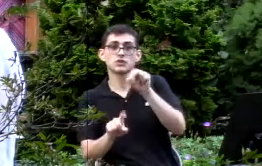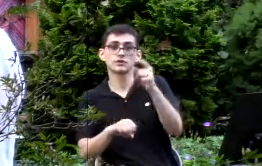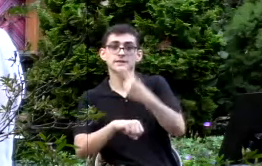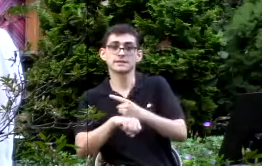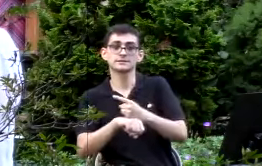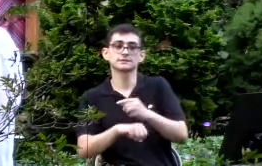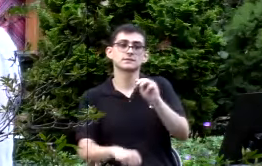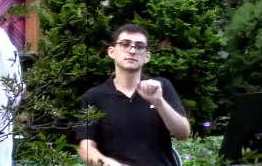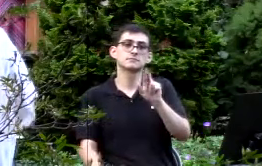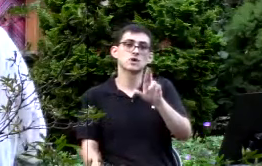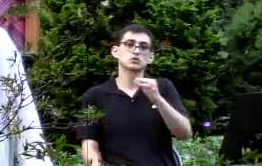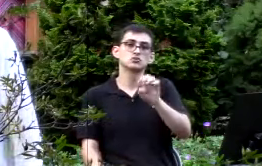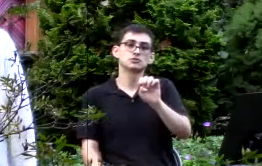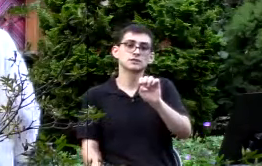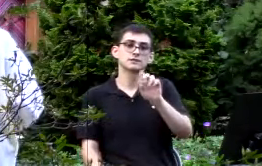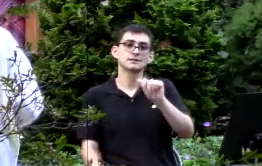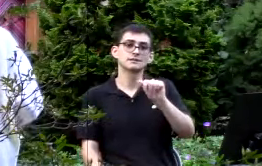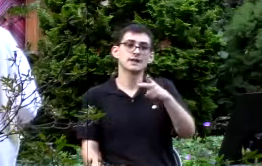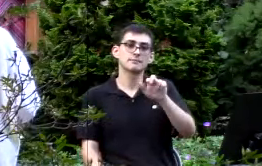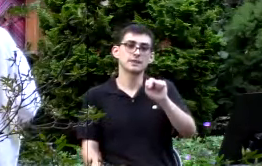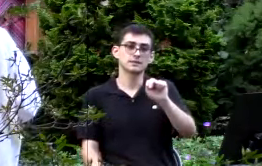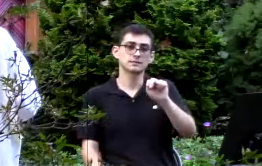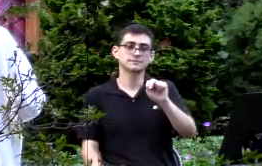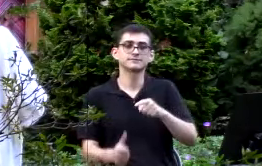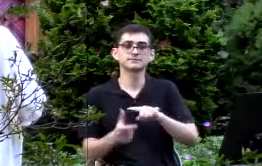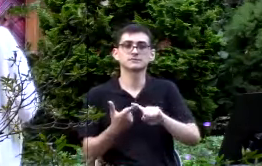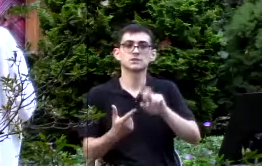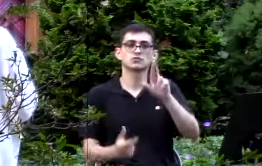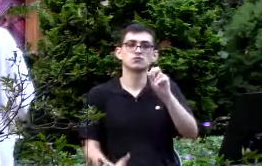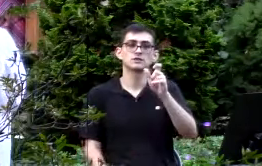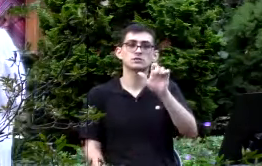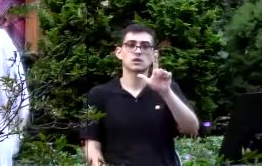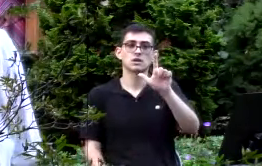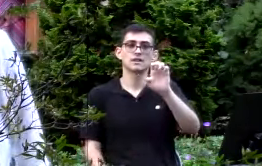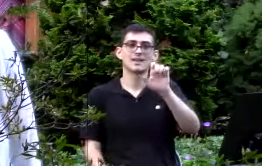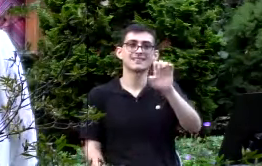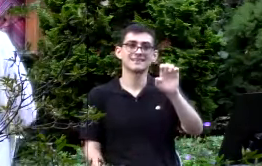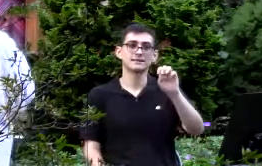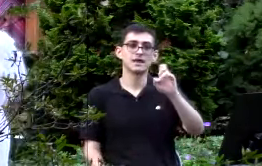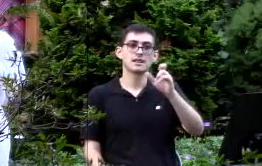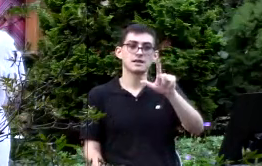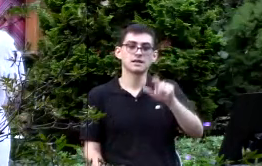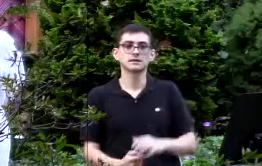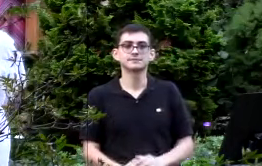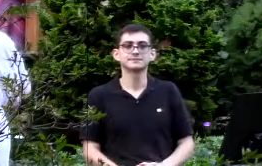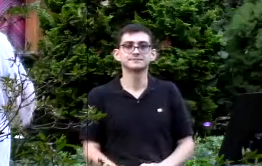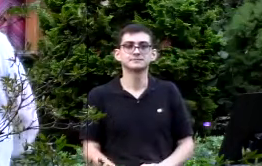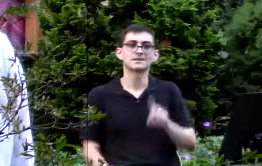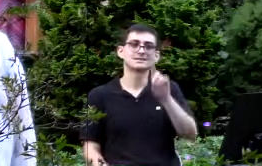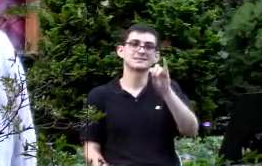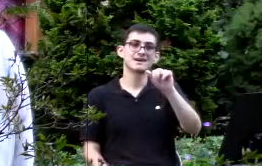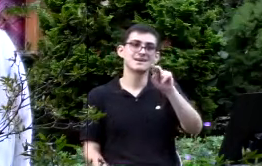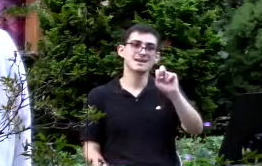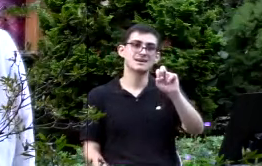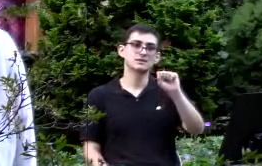Kaplan Jackson, sister of Howard Itkin, Rachel Elimelech, grandmother of David Elimelech, and Diane